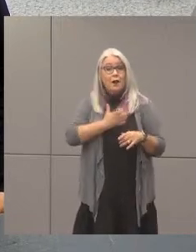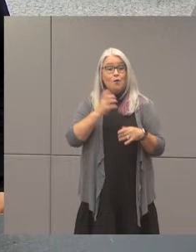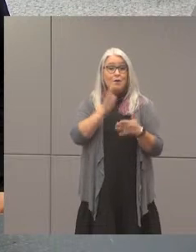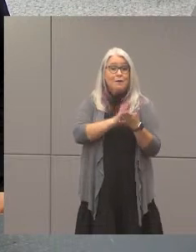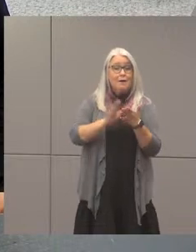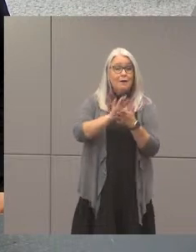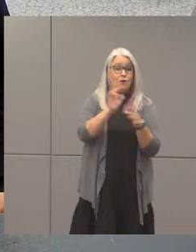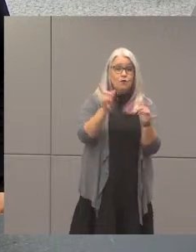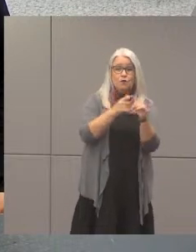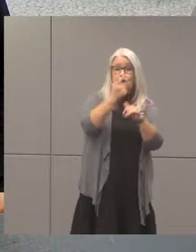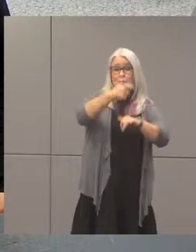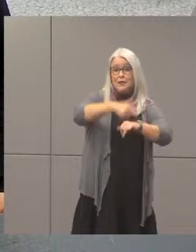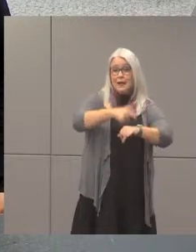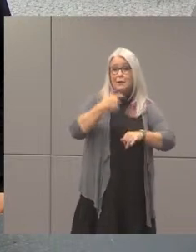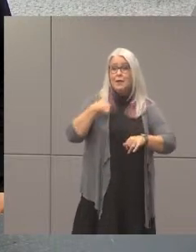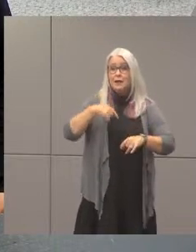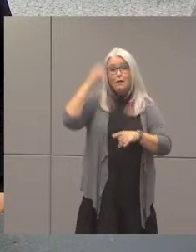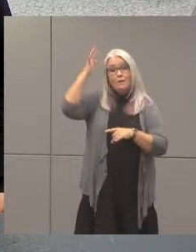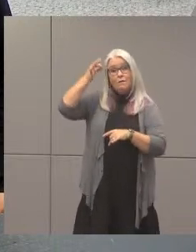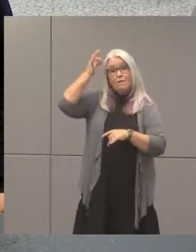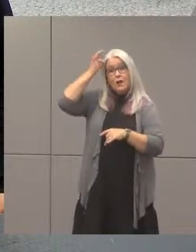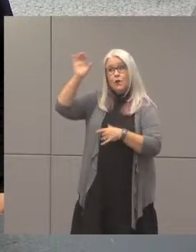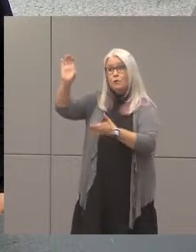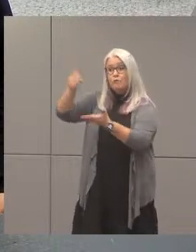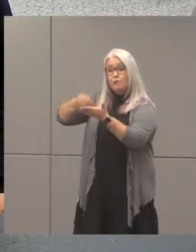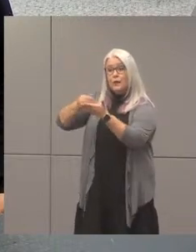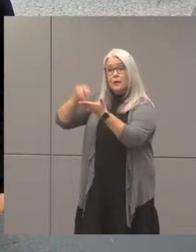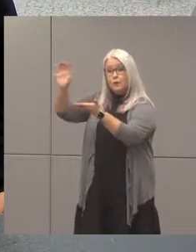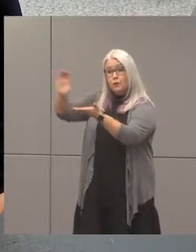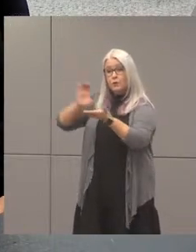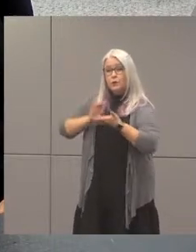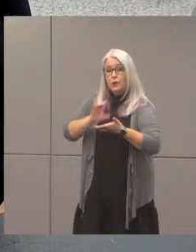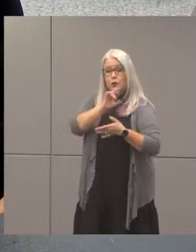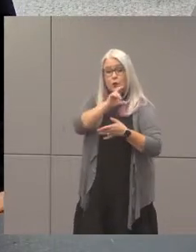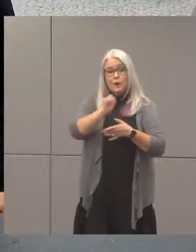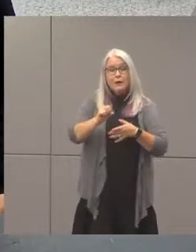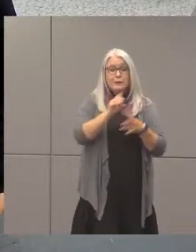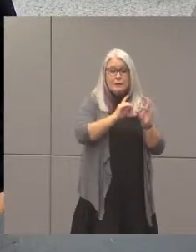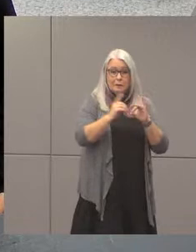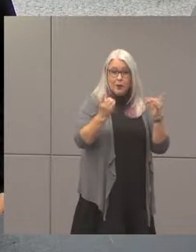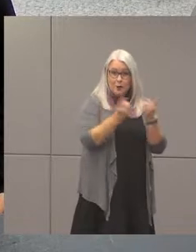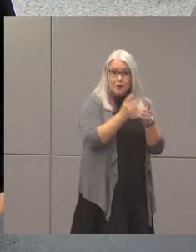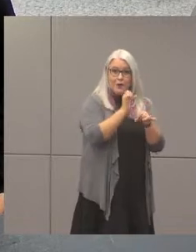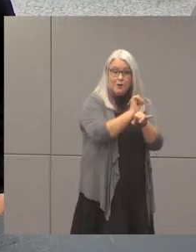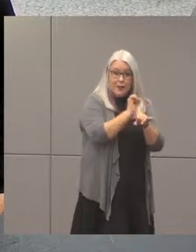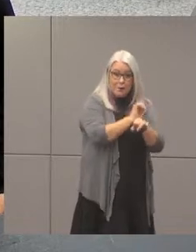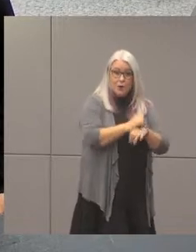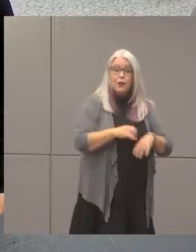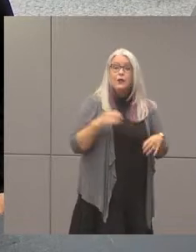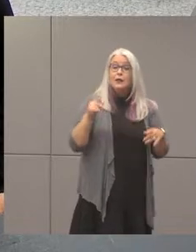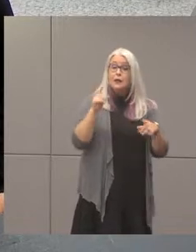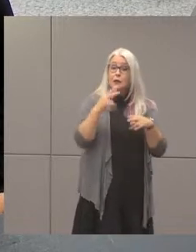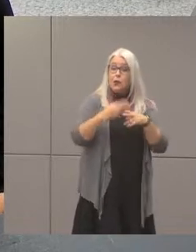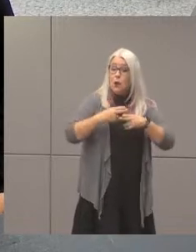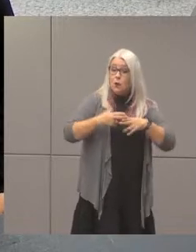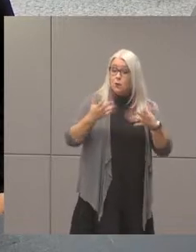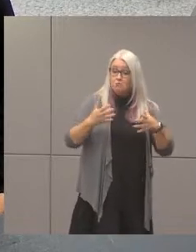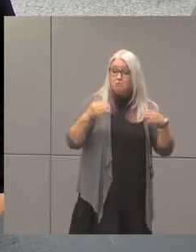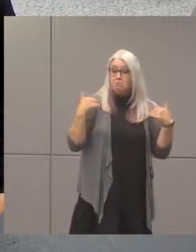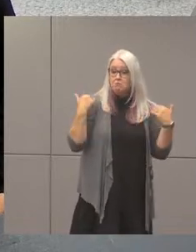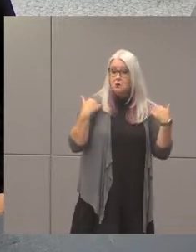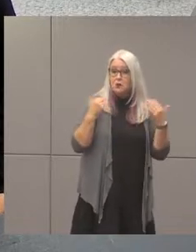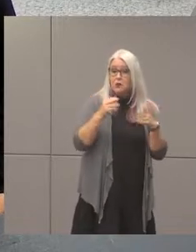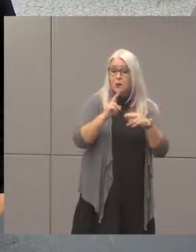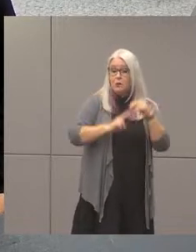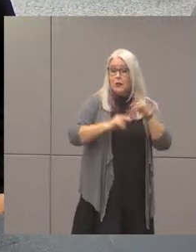time a federal award through the U.S. Department of Labor titled Youth Build. Youth Build is not new to our community, but it